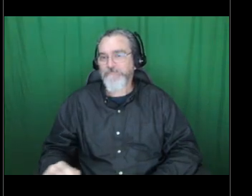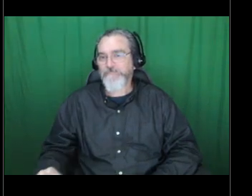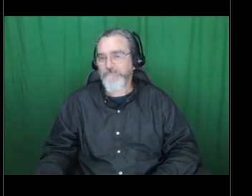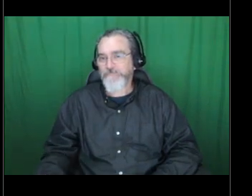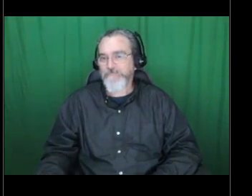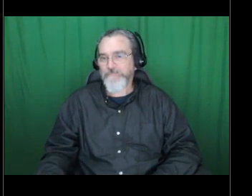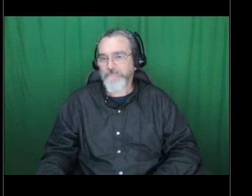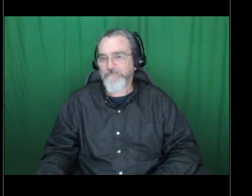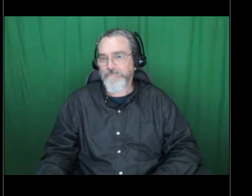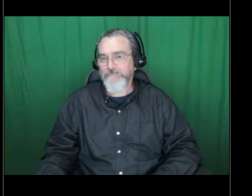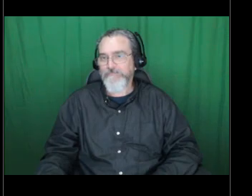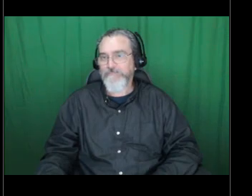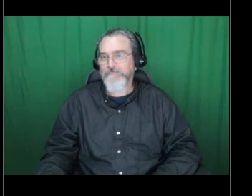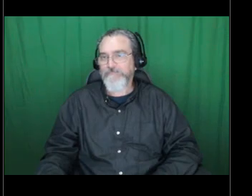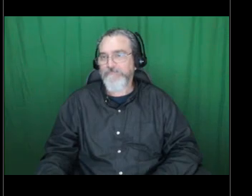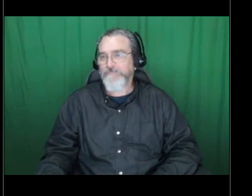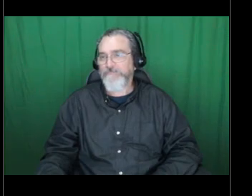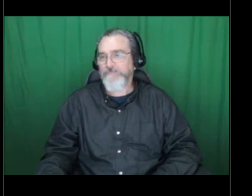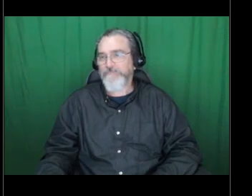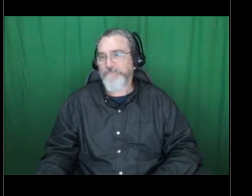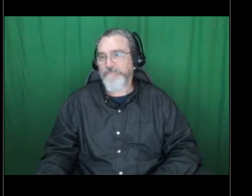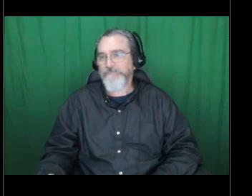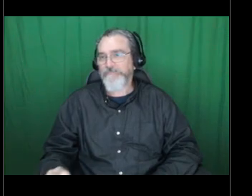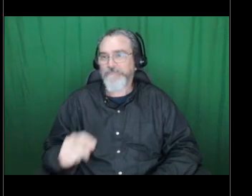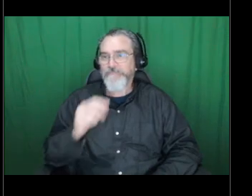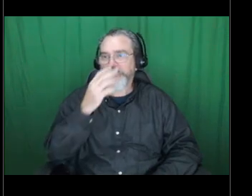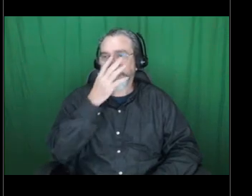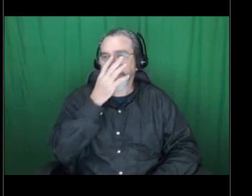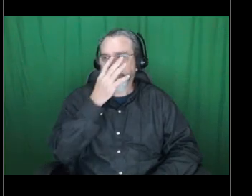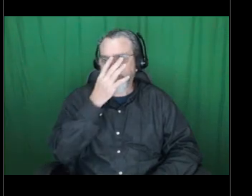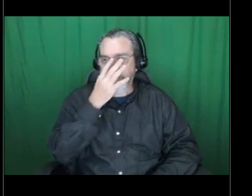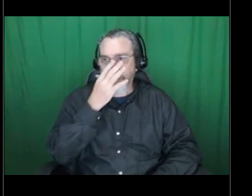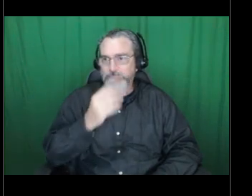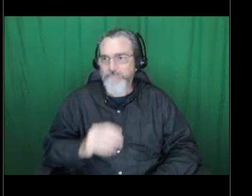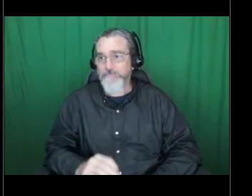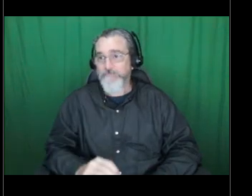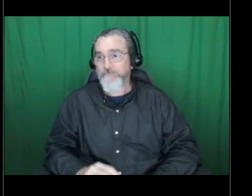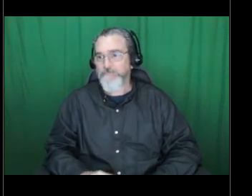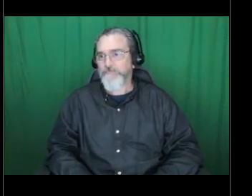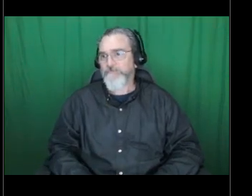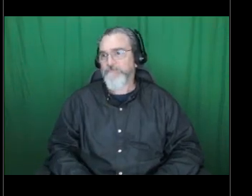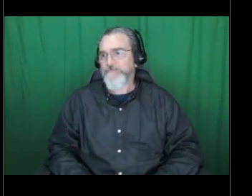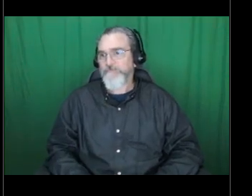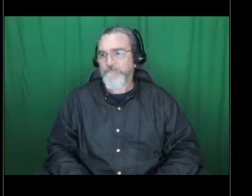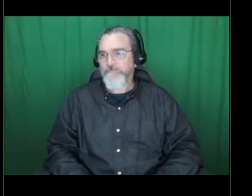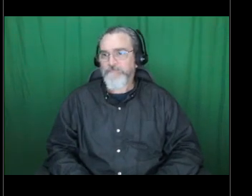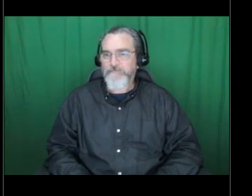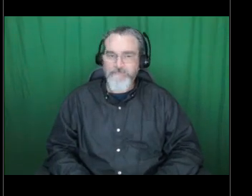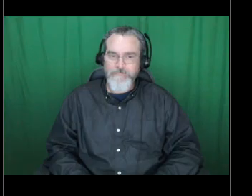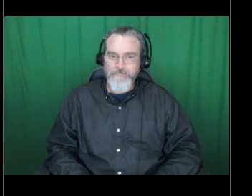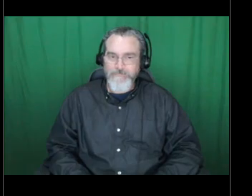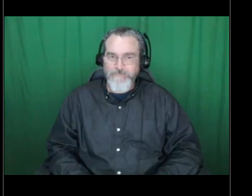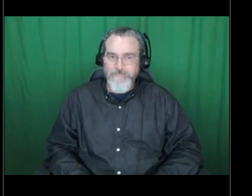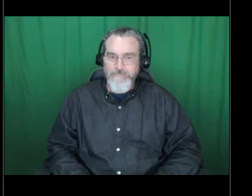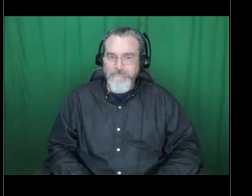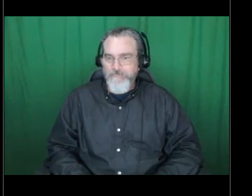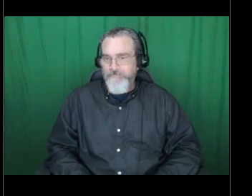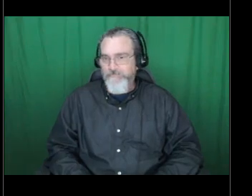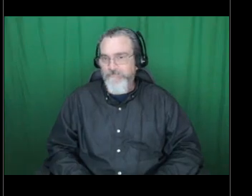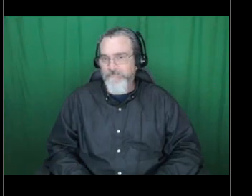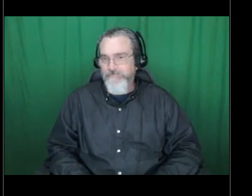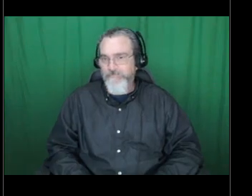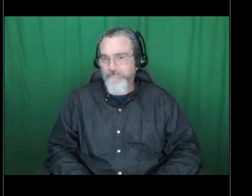claim site impracticality. The first answer option is always. The second